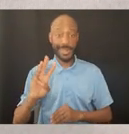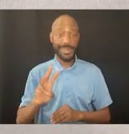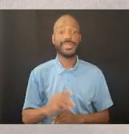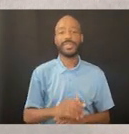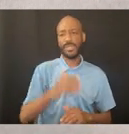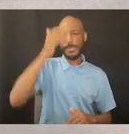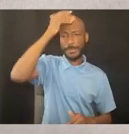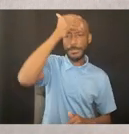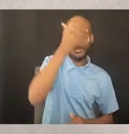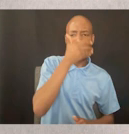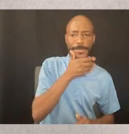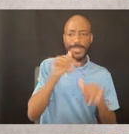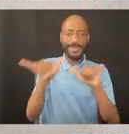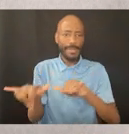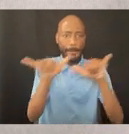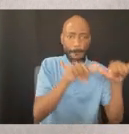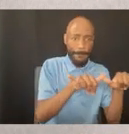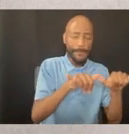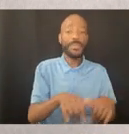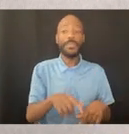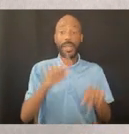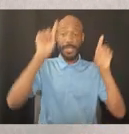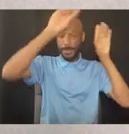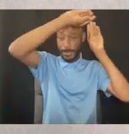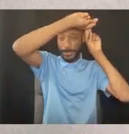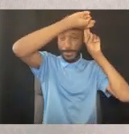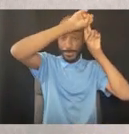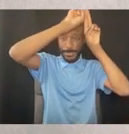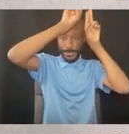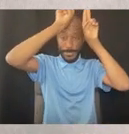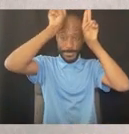ear over the top of the head made from oval-shaped rubber pieces.